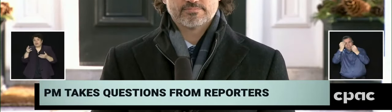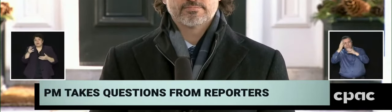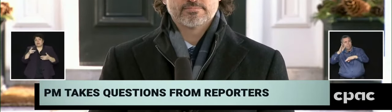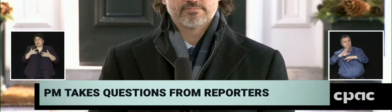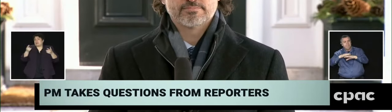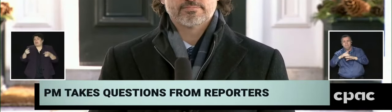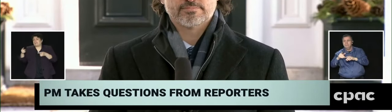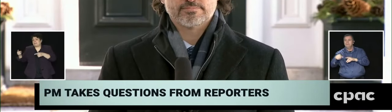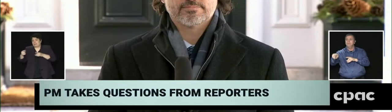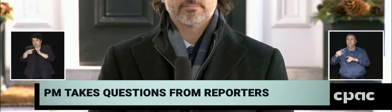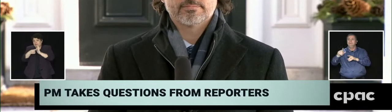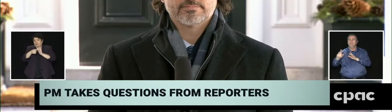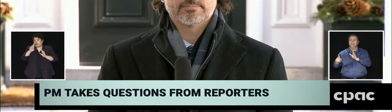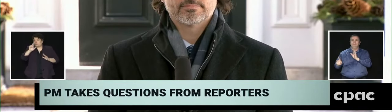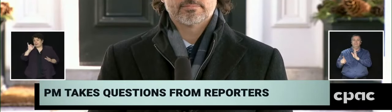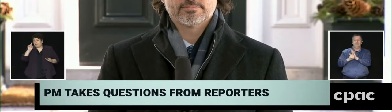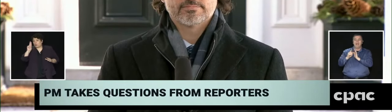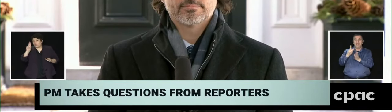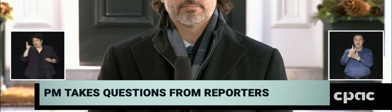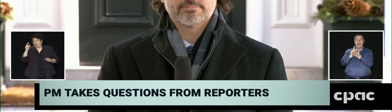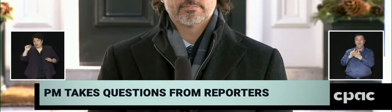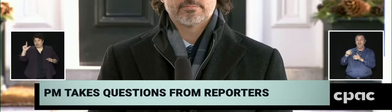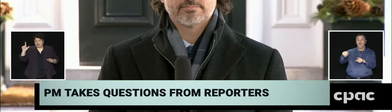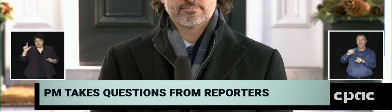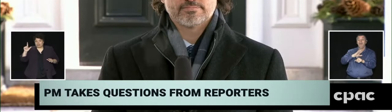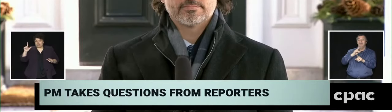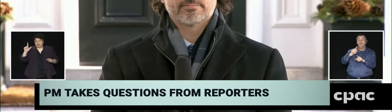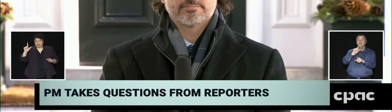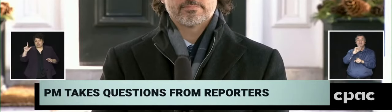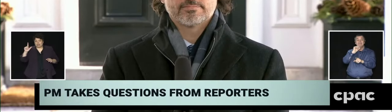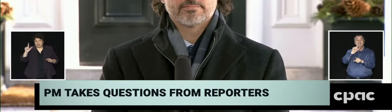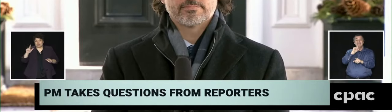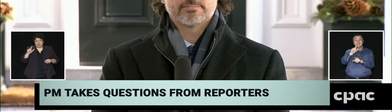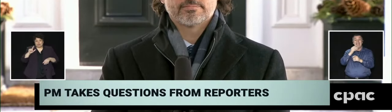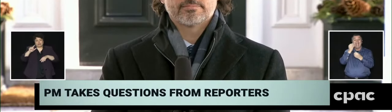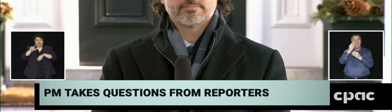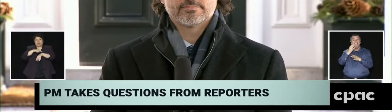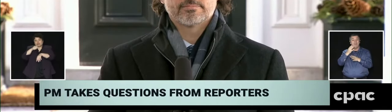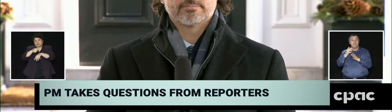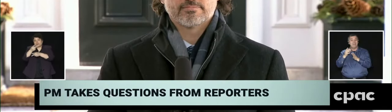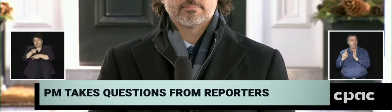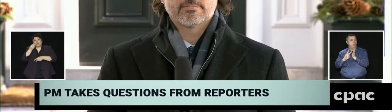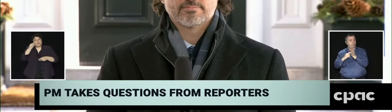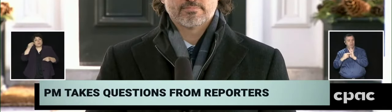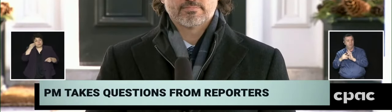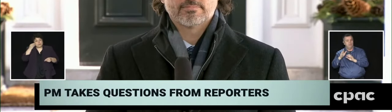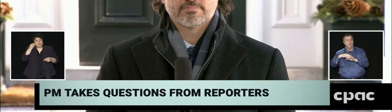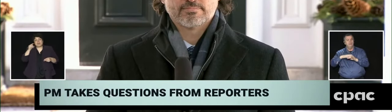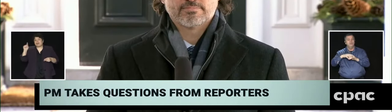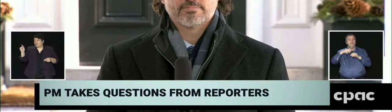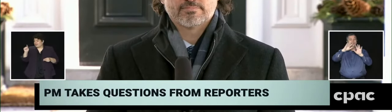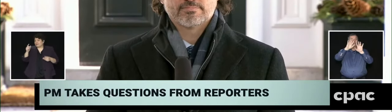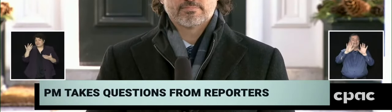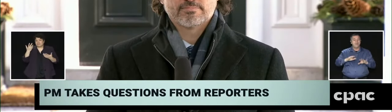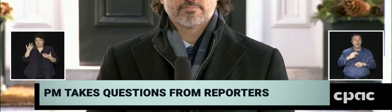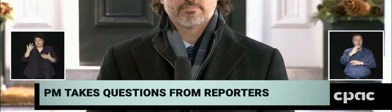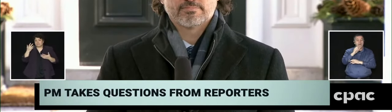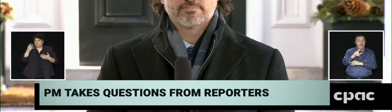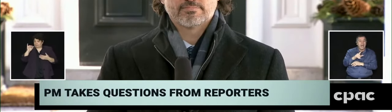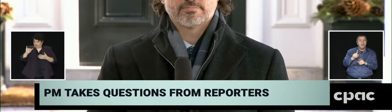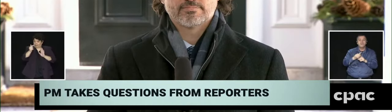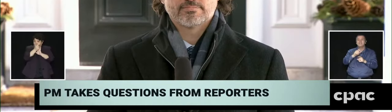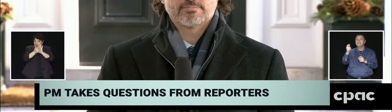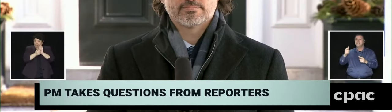in places such as Rideau Hall and in some long-term care homes. I don't think most Canadians realize that the whistleblowing law